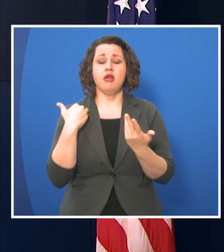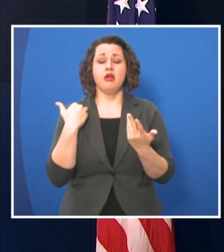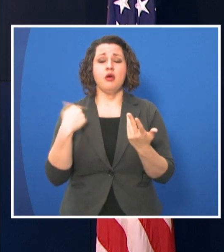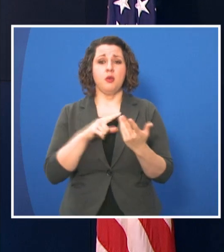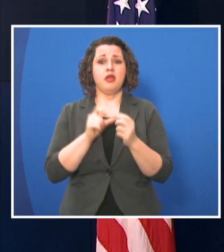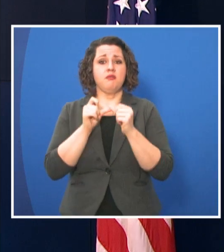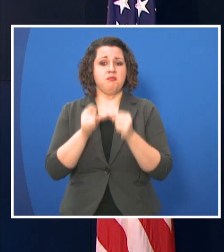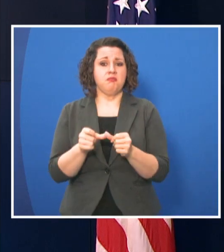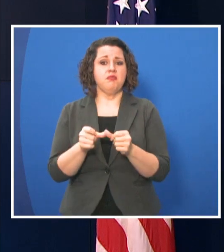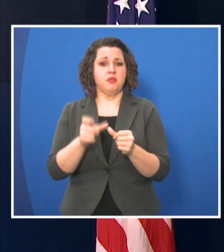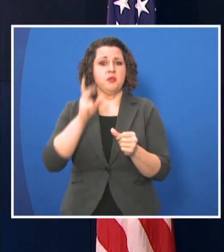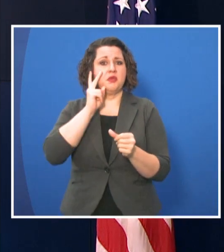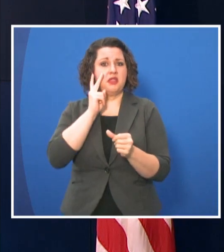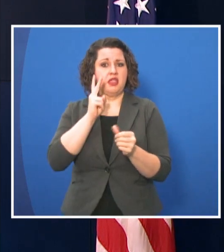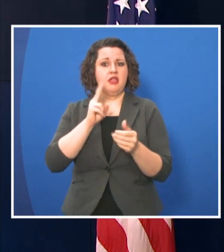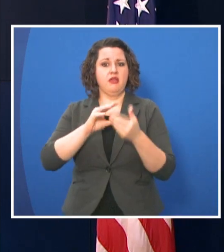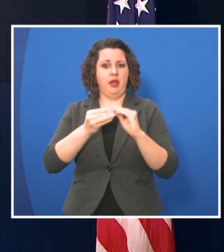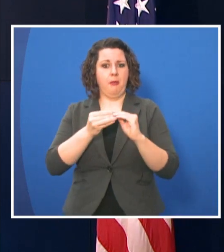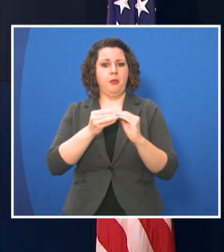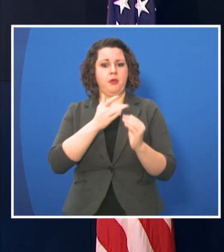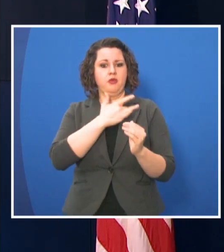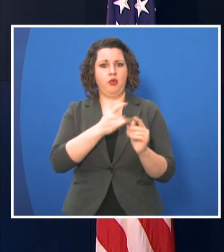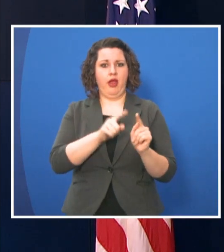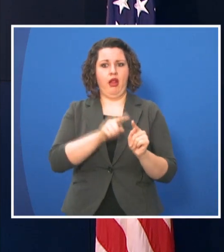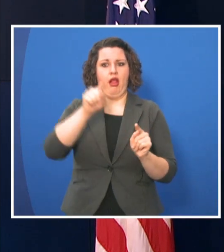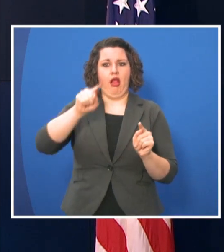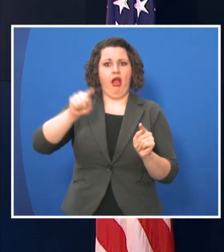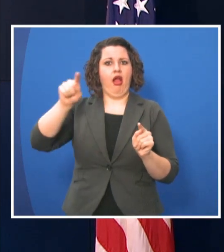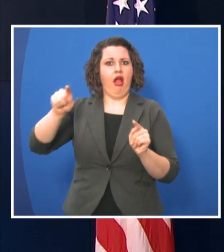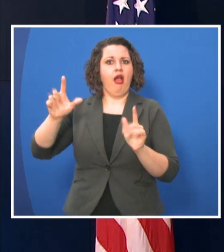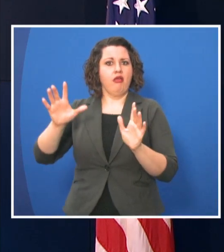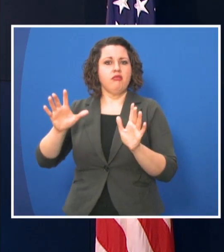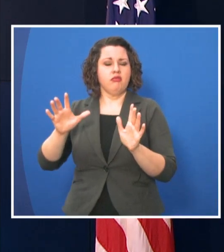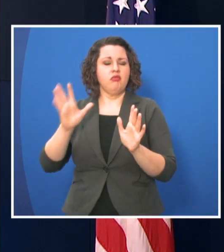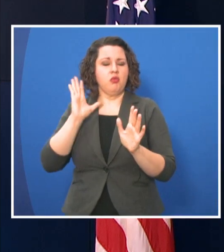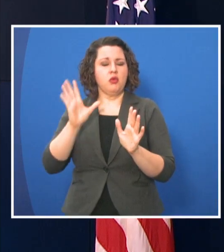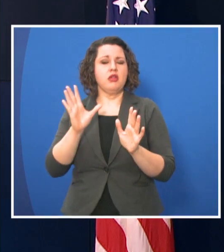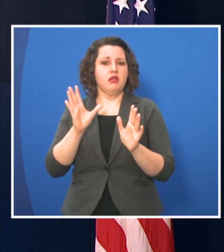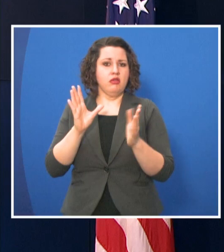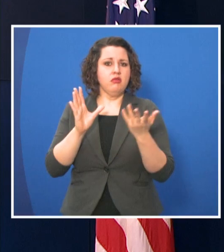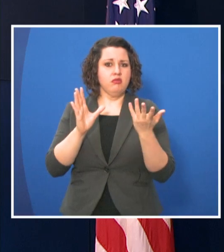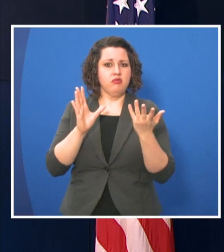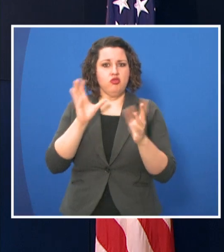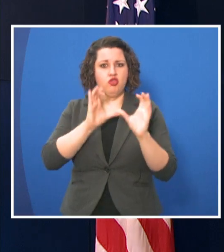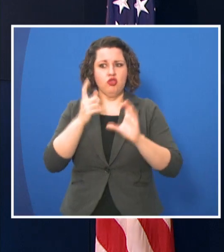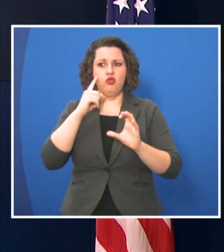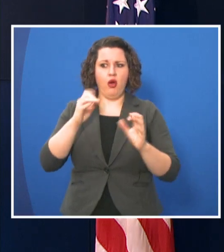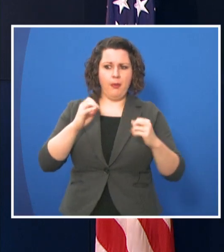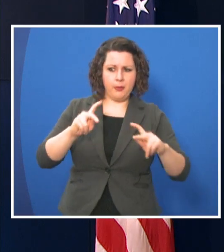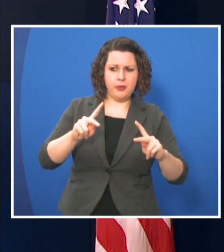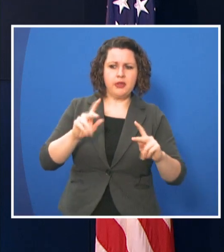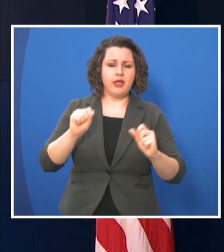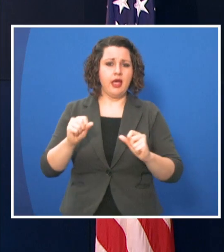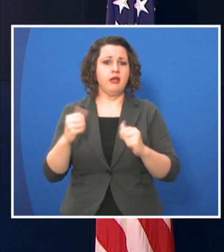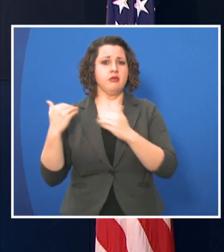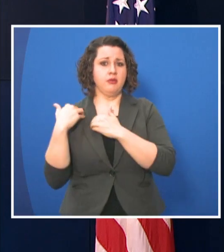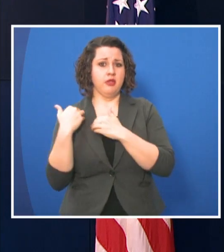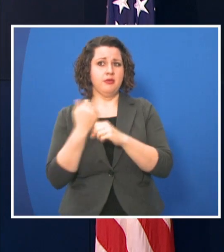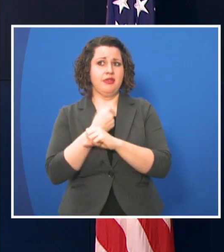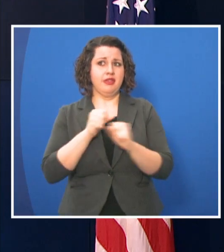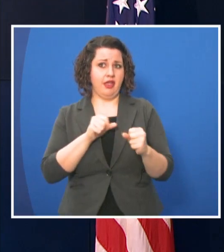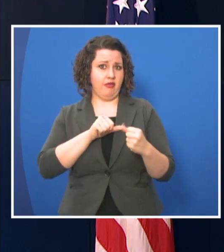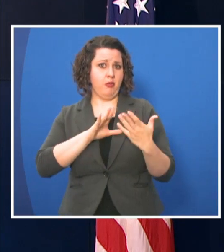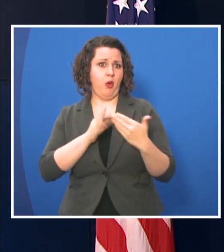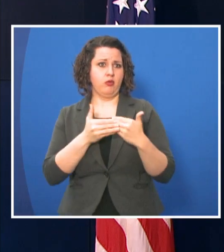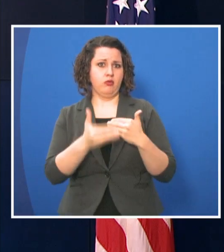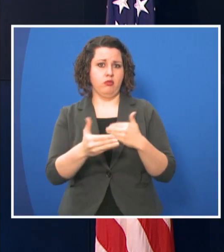we continue to see the numbers trend in the way that they are, then we're going to continue to look for opportunities to, in a very responsible and safe manner, move